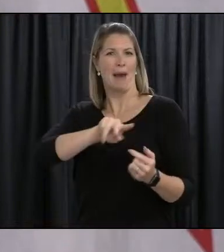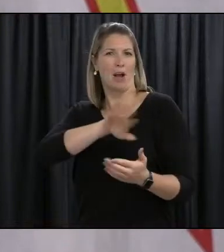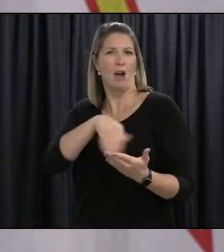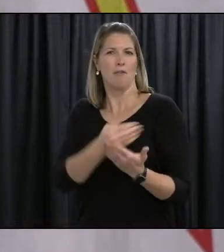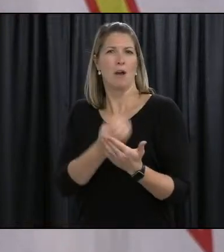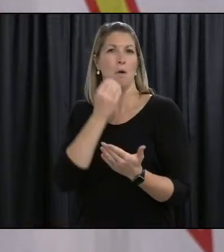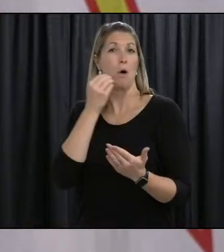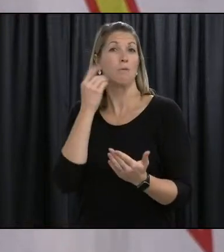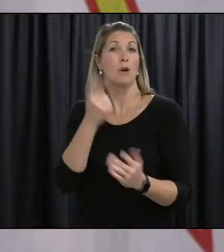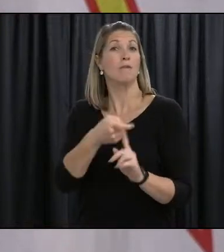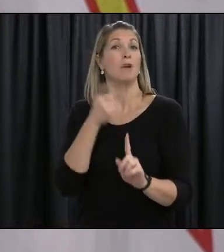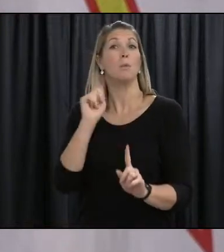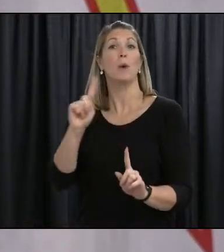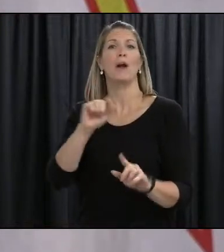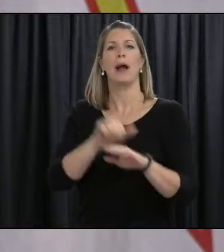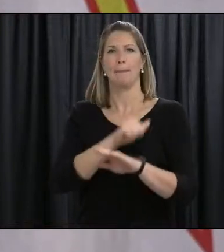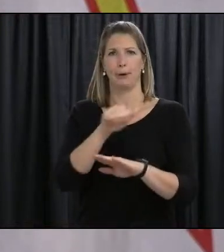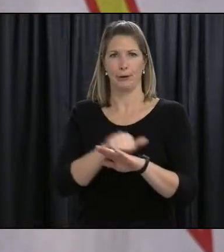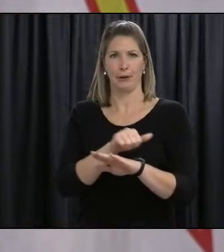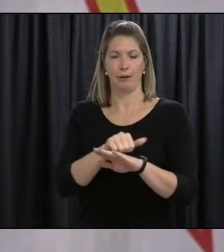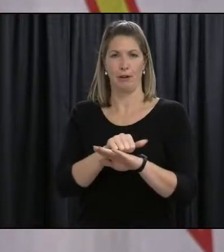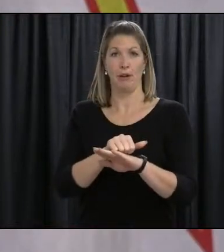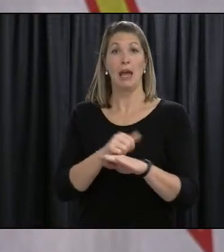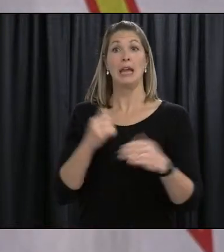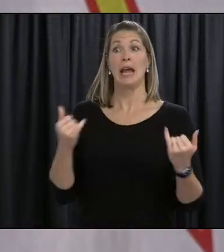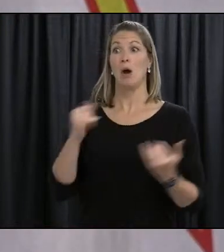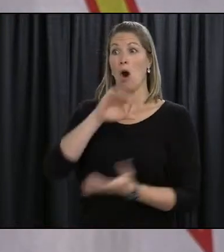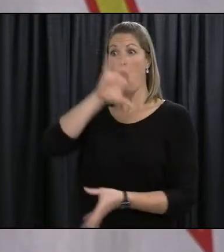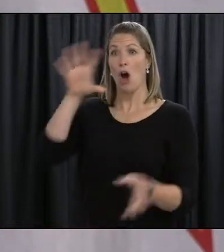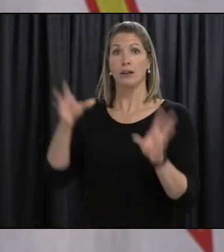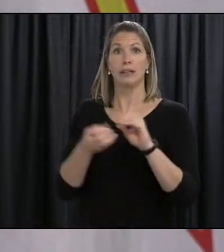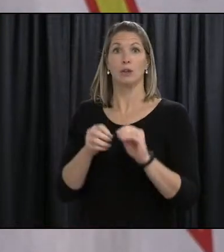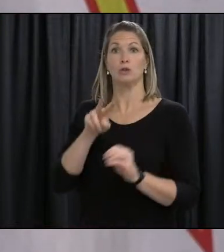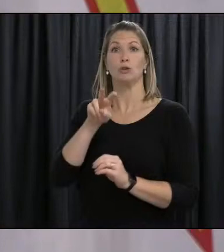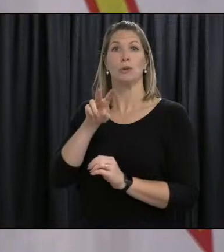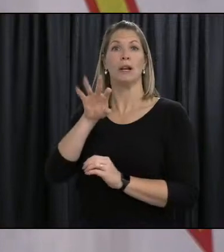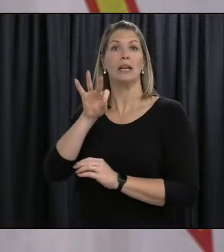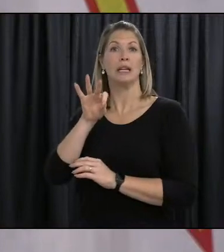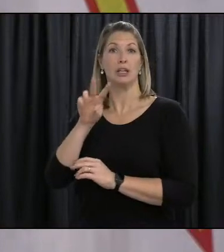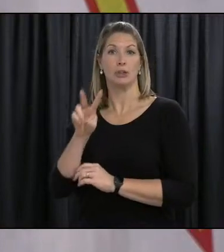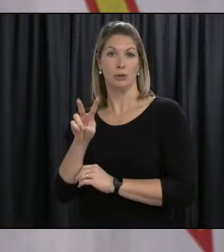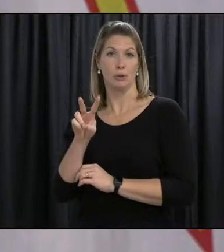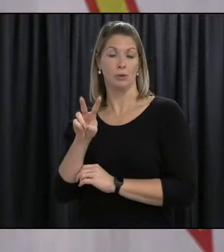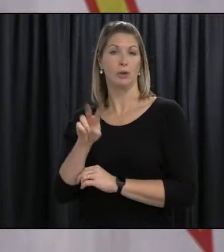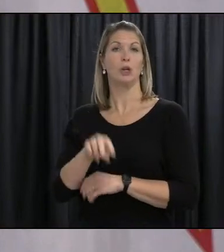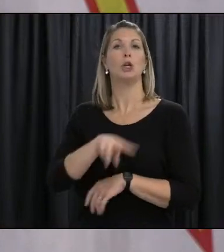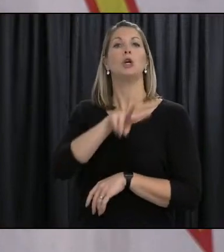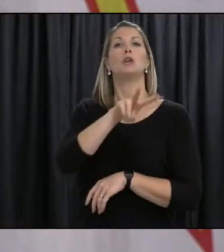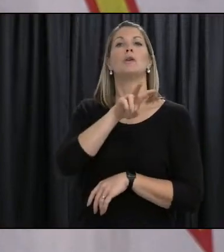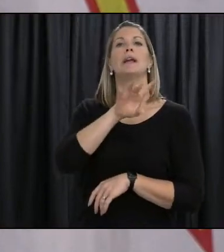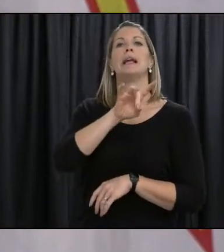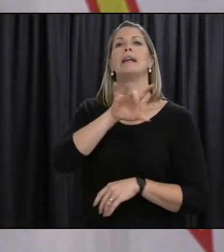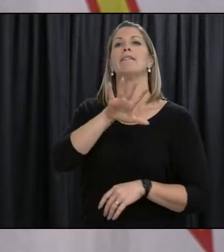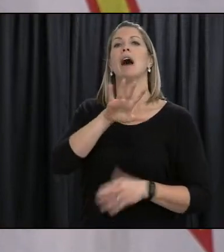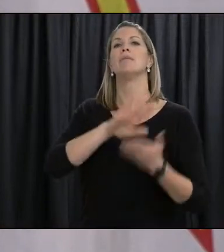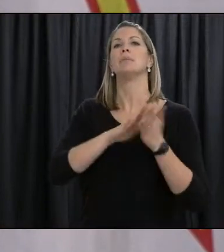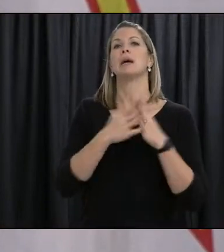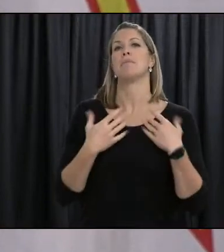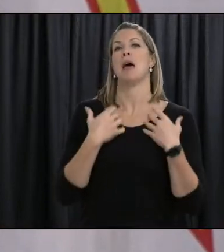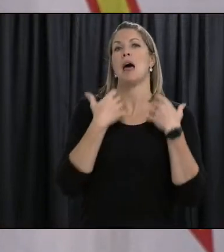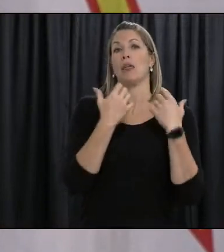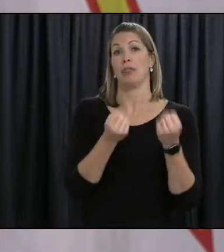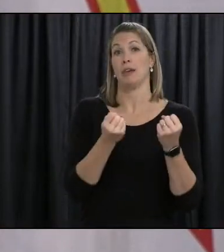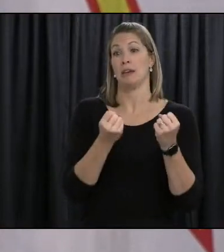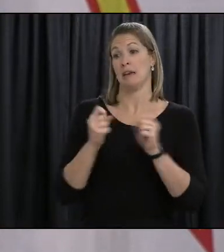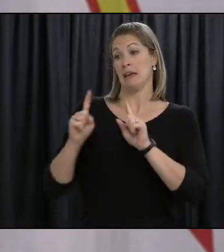The total number of cases in our province is now 292. 285 people have now recovered, and in total we